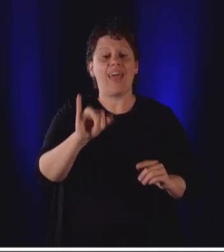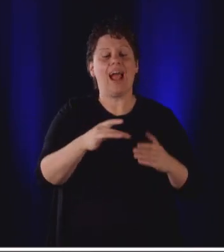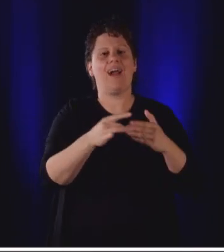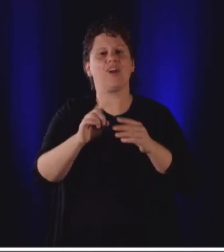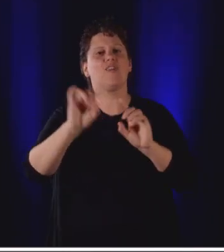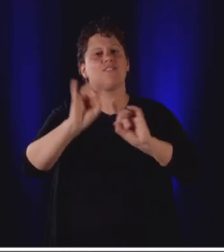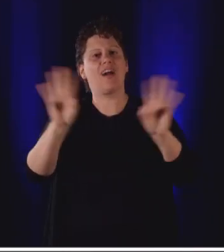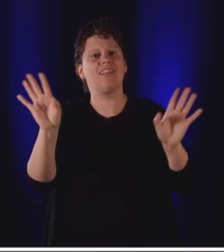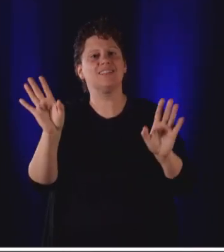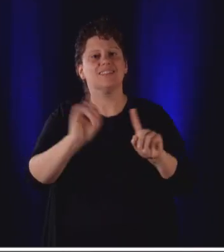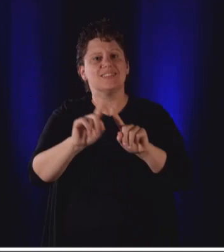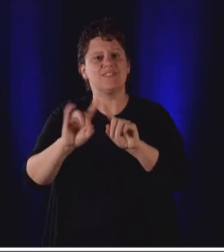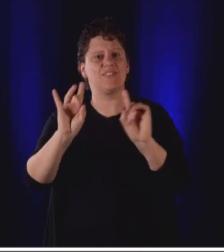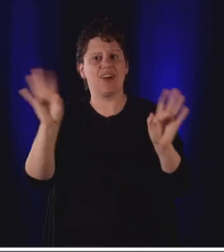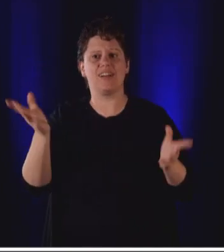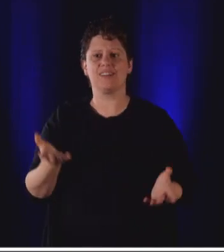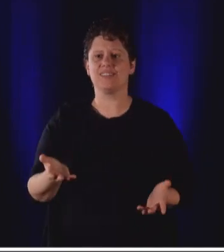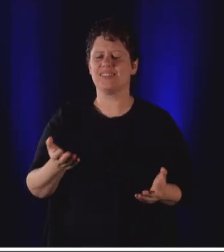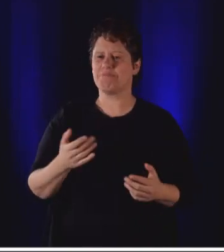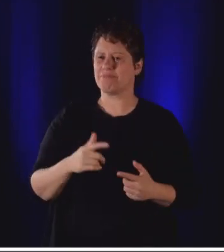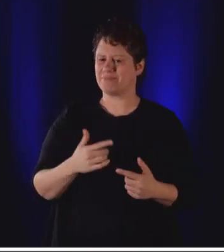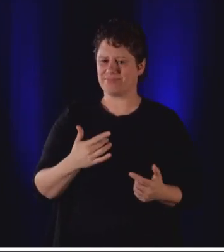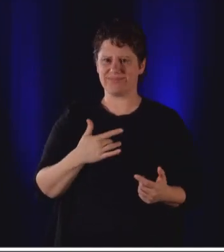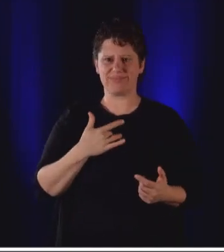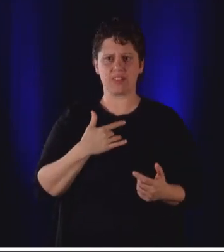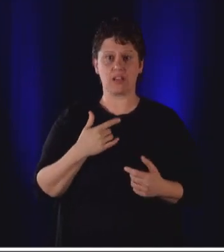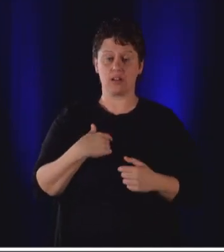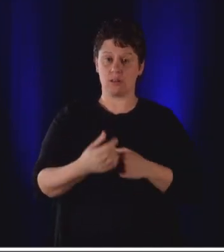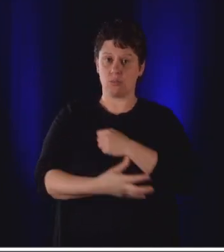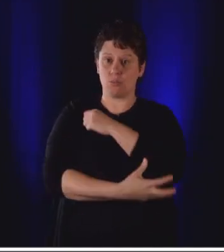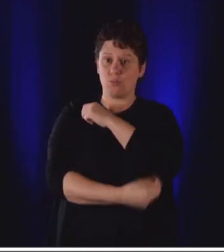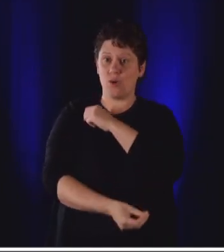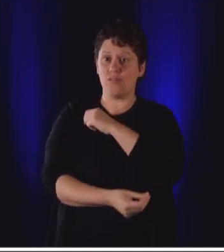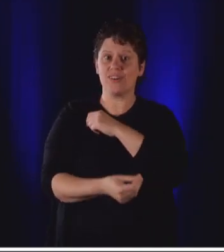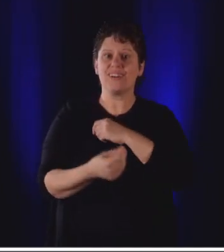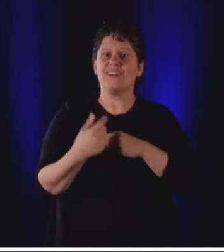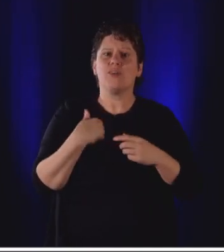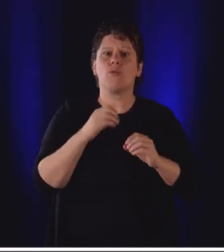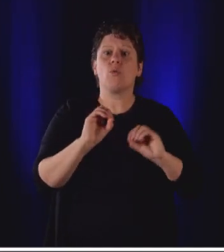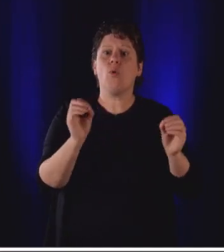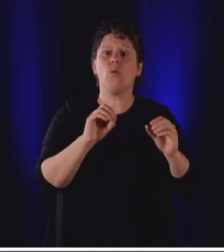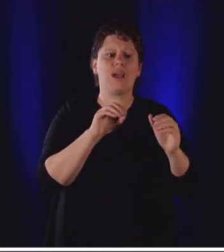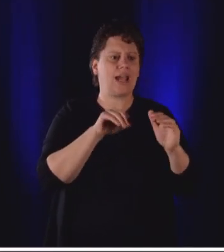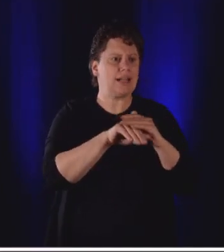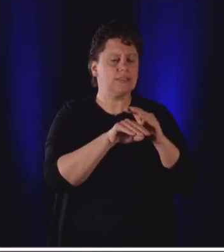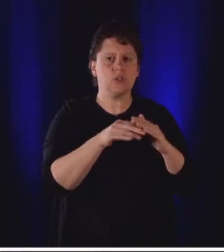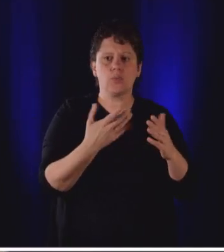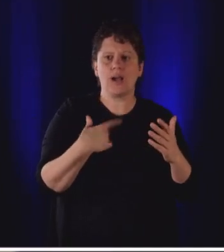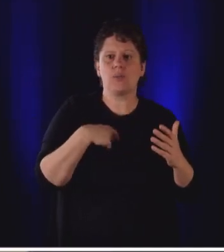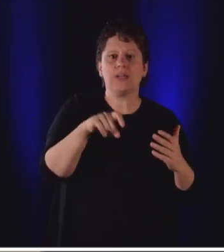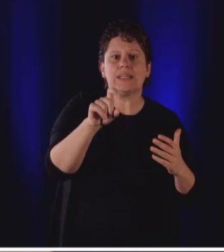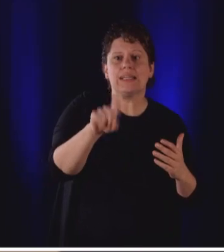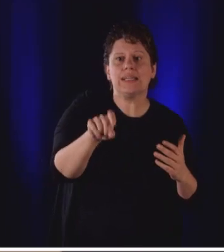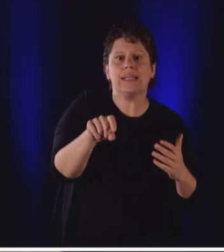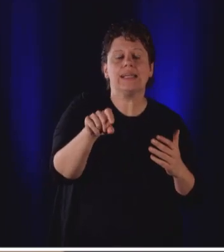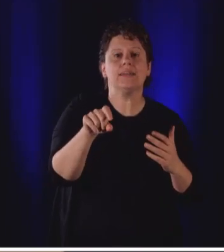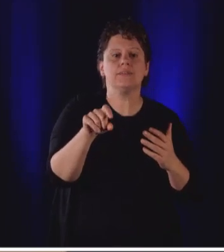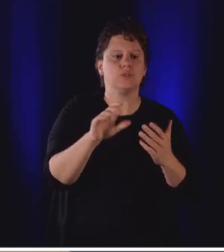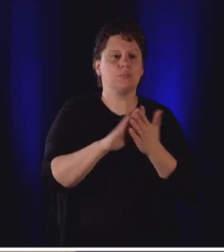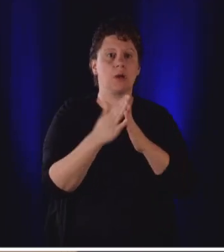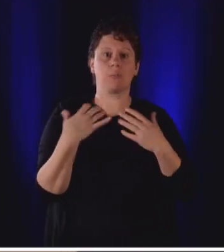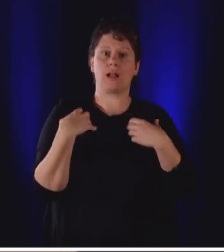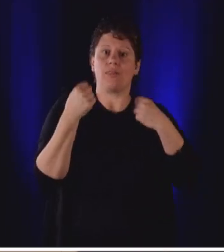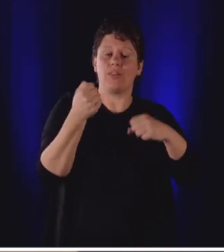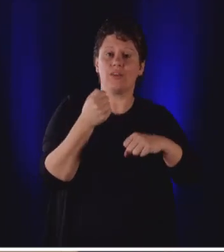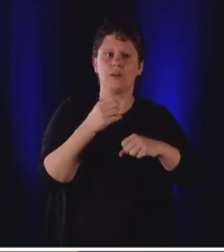like we have no access to the things that we need in order to be more powerful or more healthy, then we're dying. And what could we do